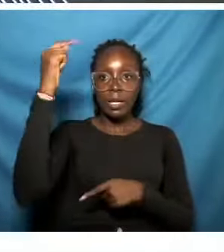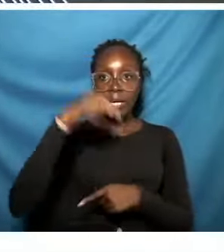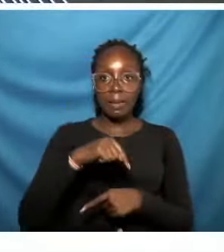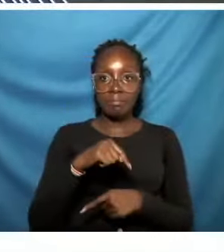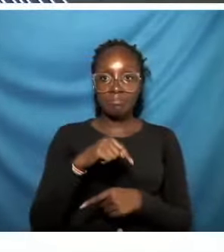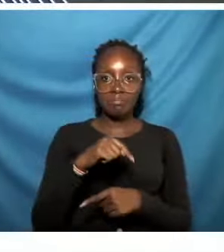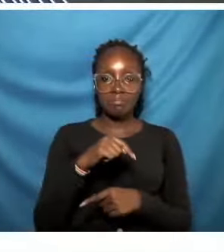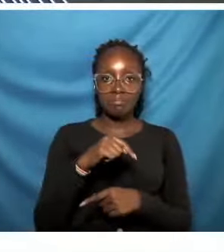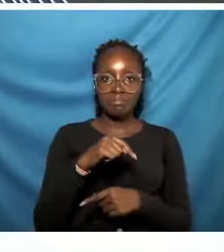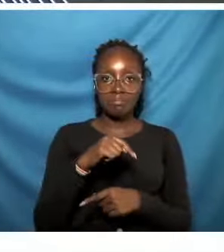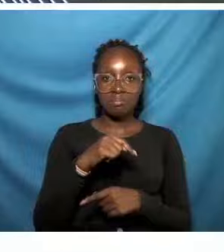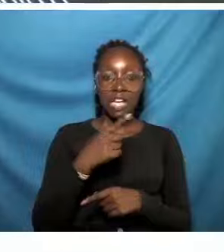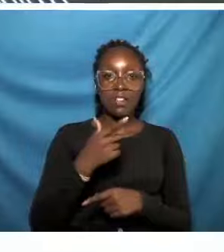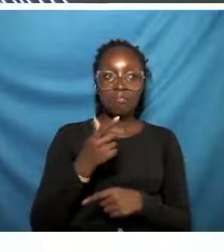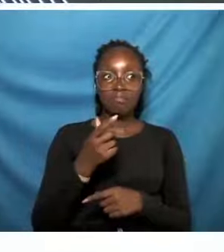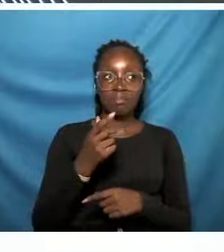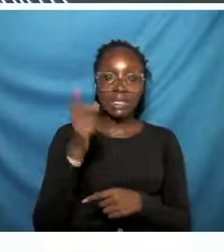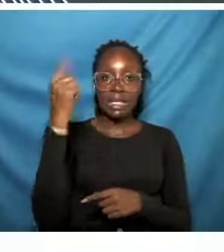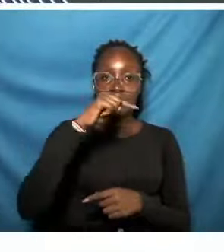They went for Rikiji's neck.